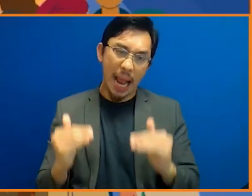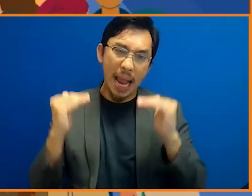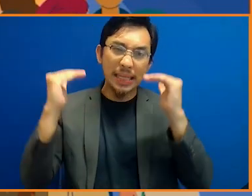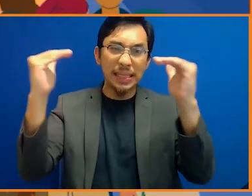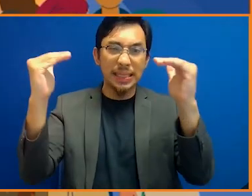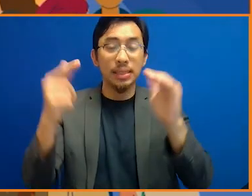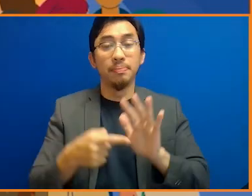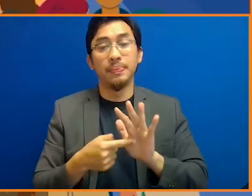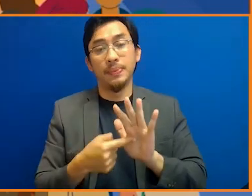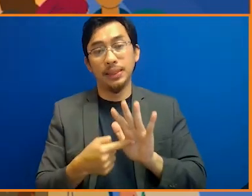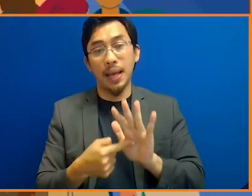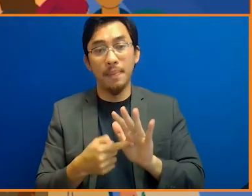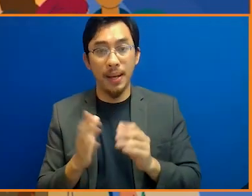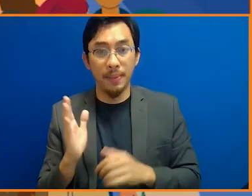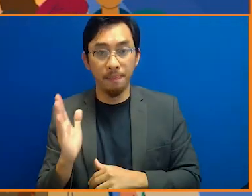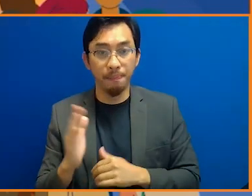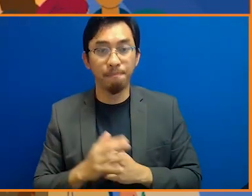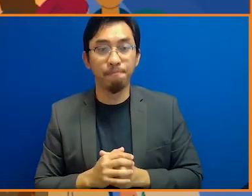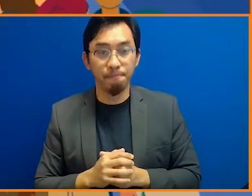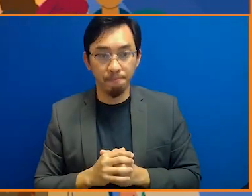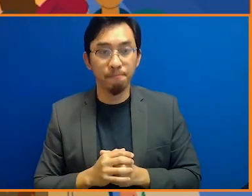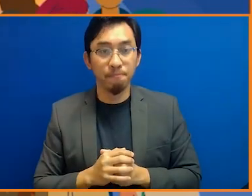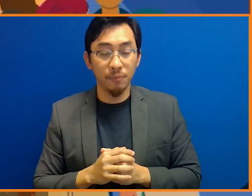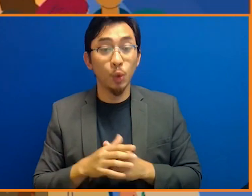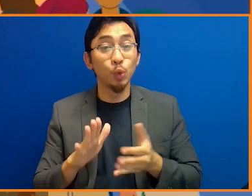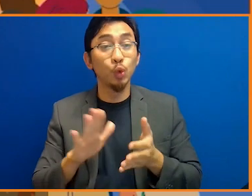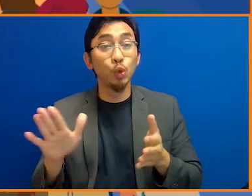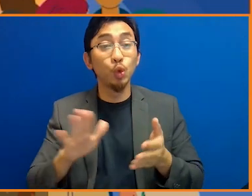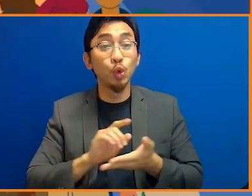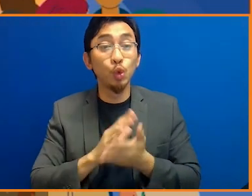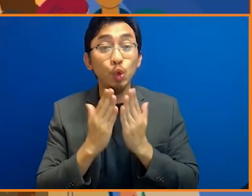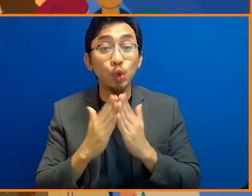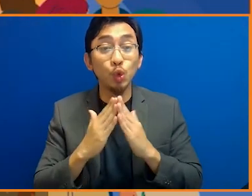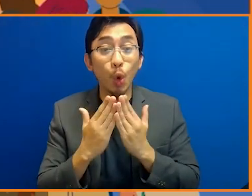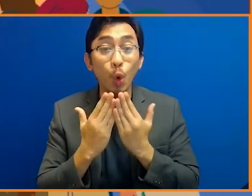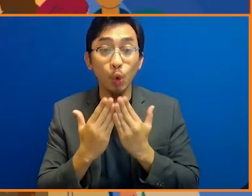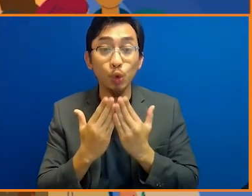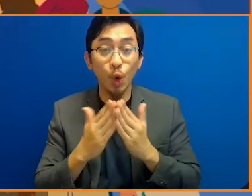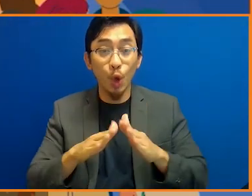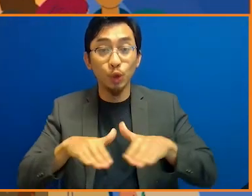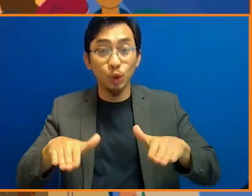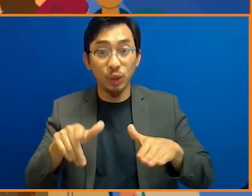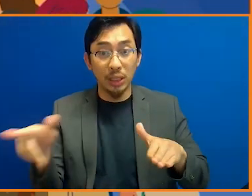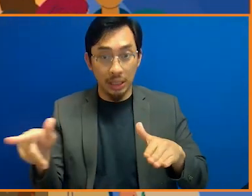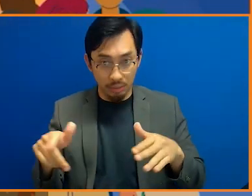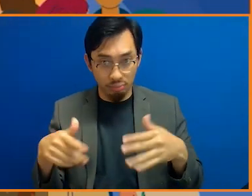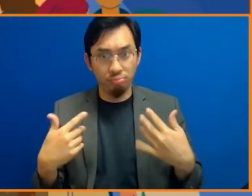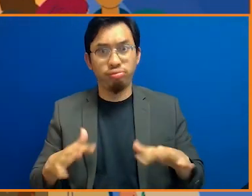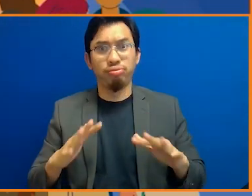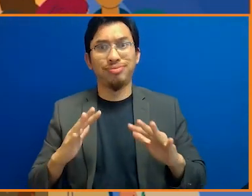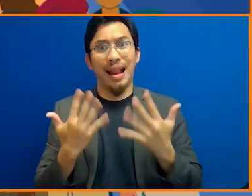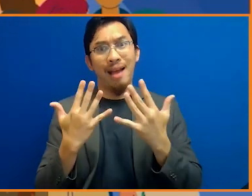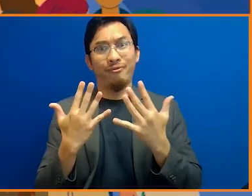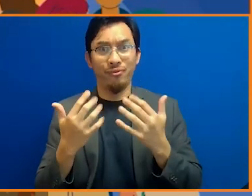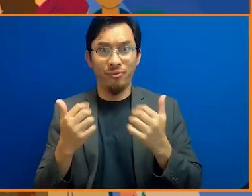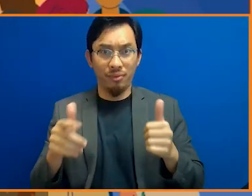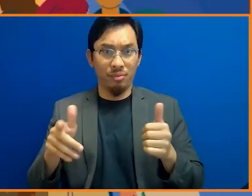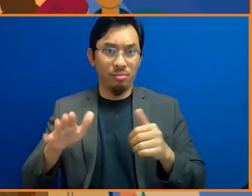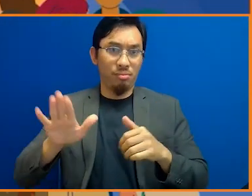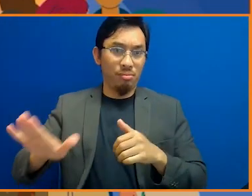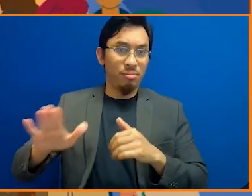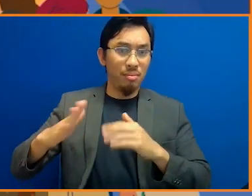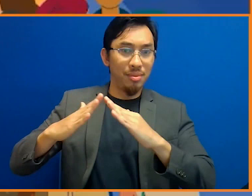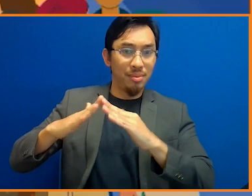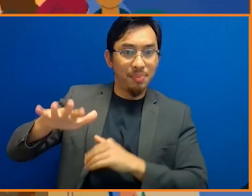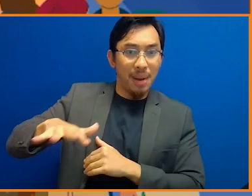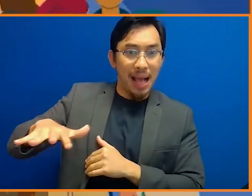high awareness of this kind of issue. So for example, this school children was survived in